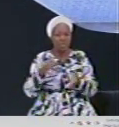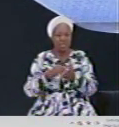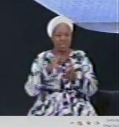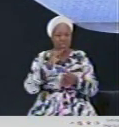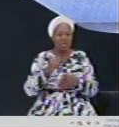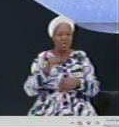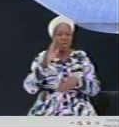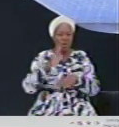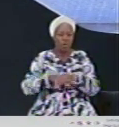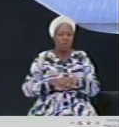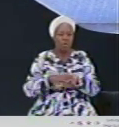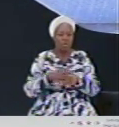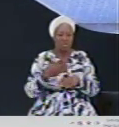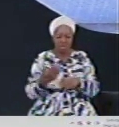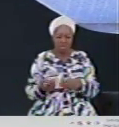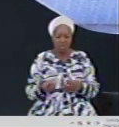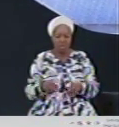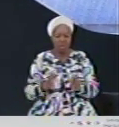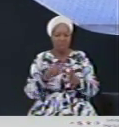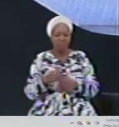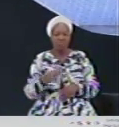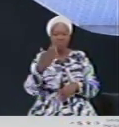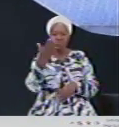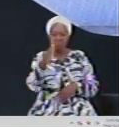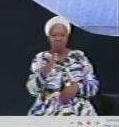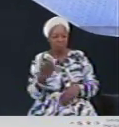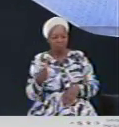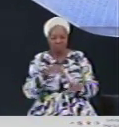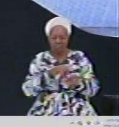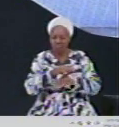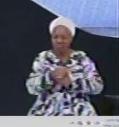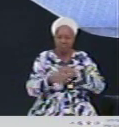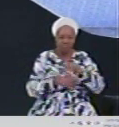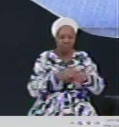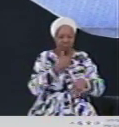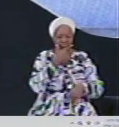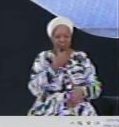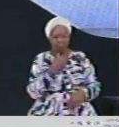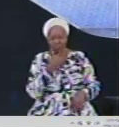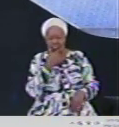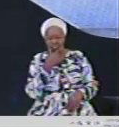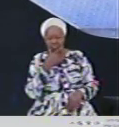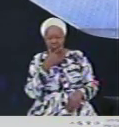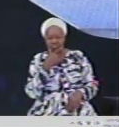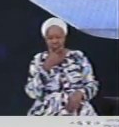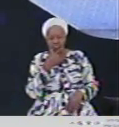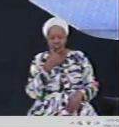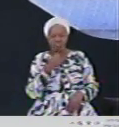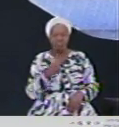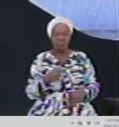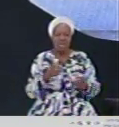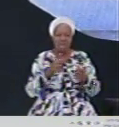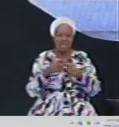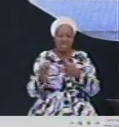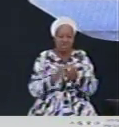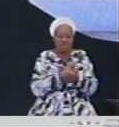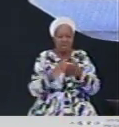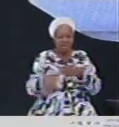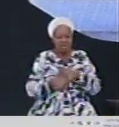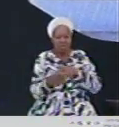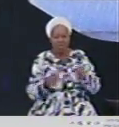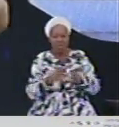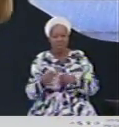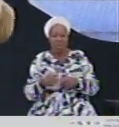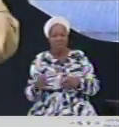of hypocrisy, lying, deception, jolting other people, deceiving other